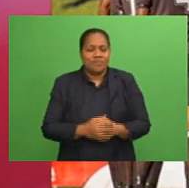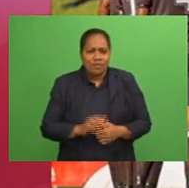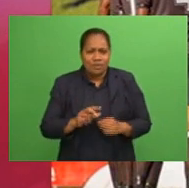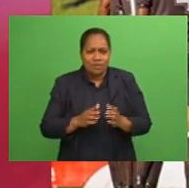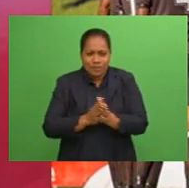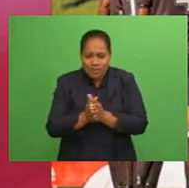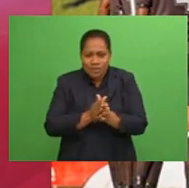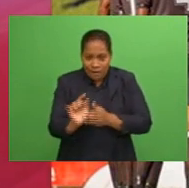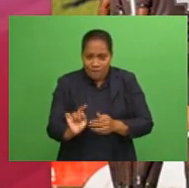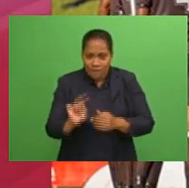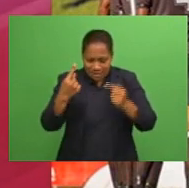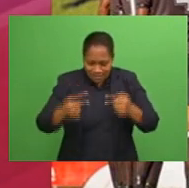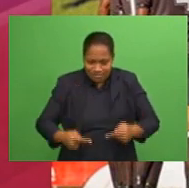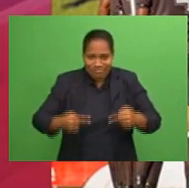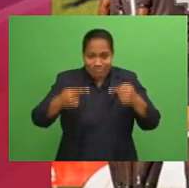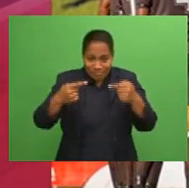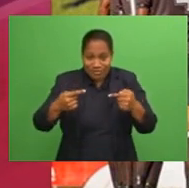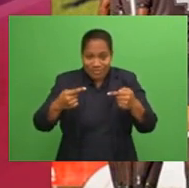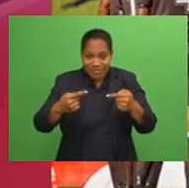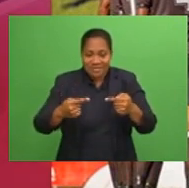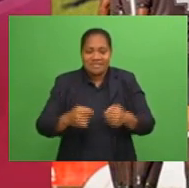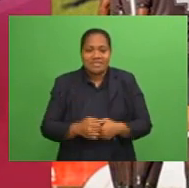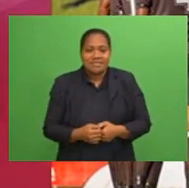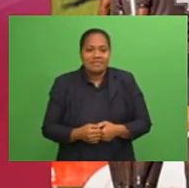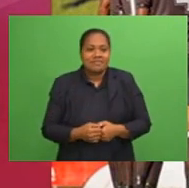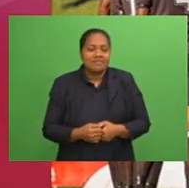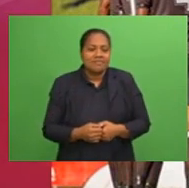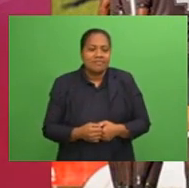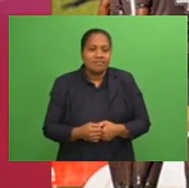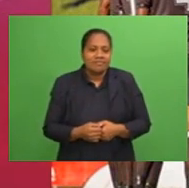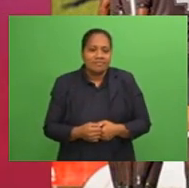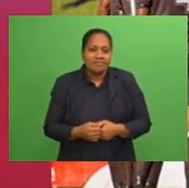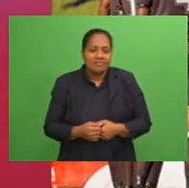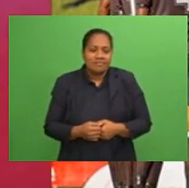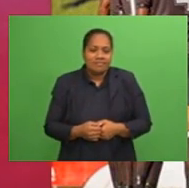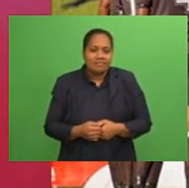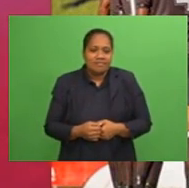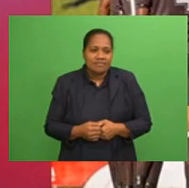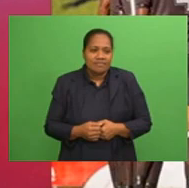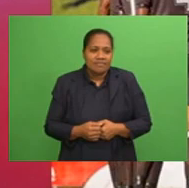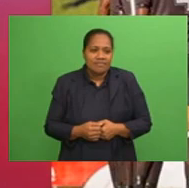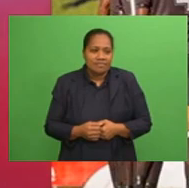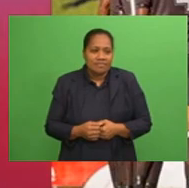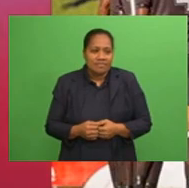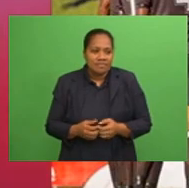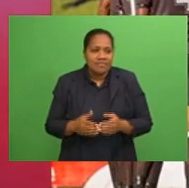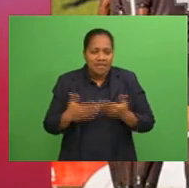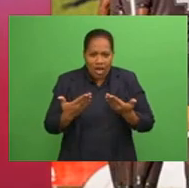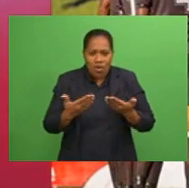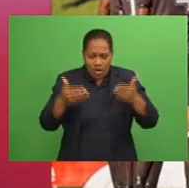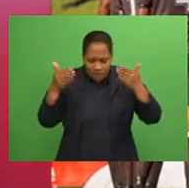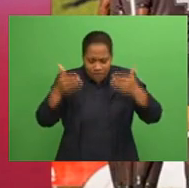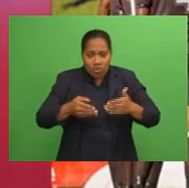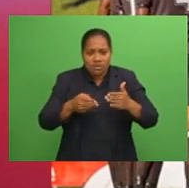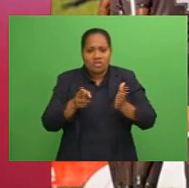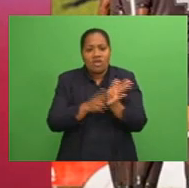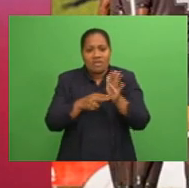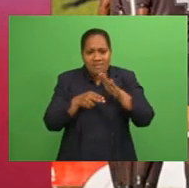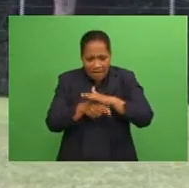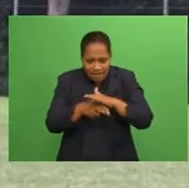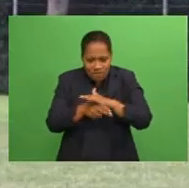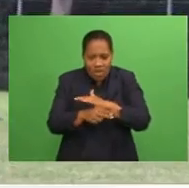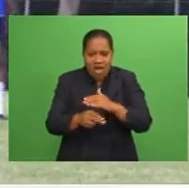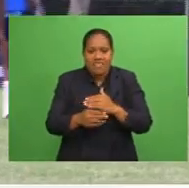cope with the first game. So we will take each game at a time. So first we play Navoa, so we're going to focus on Navoa, then we're going to go step by